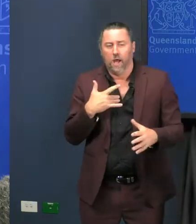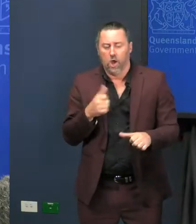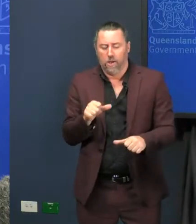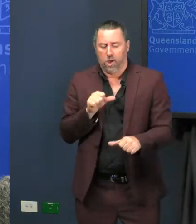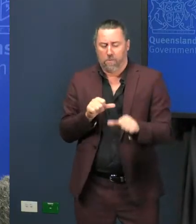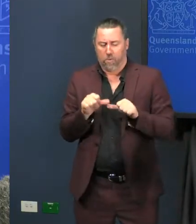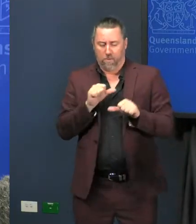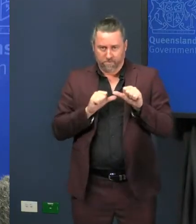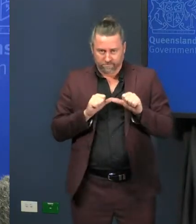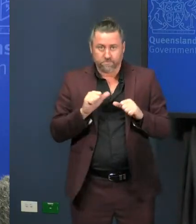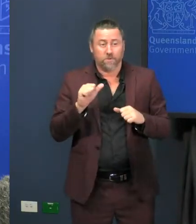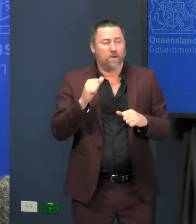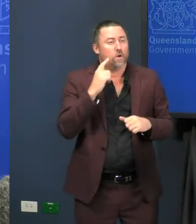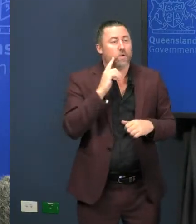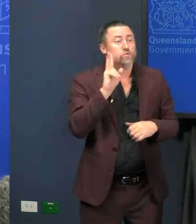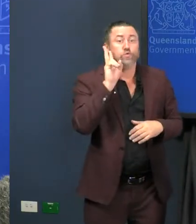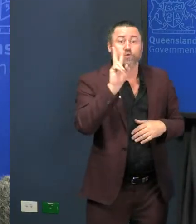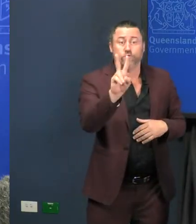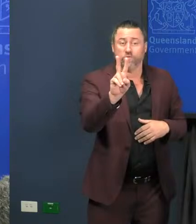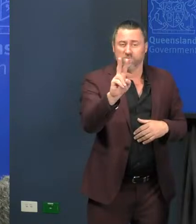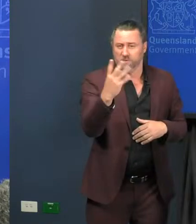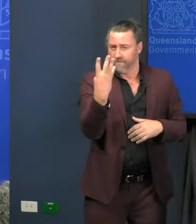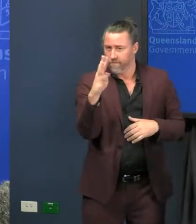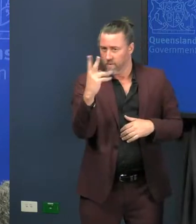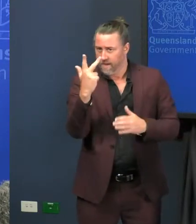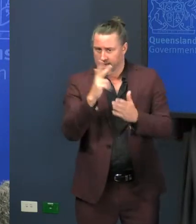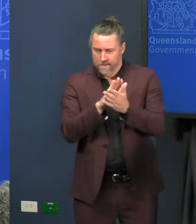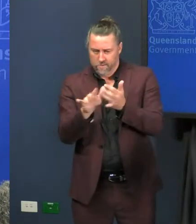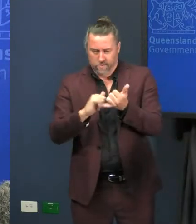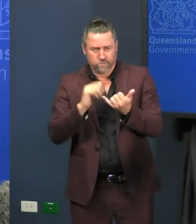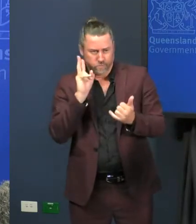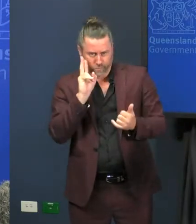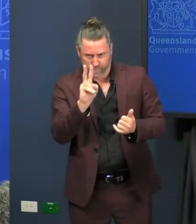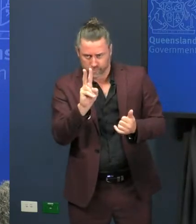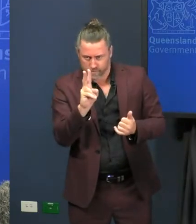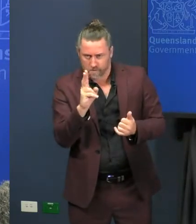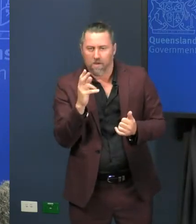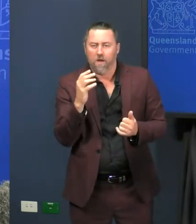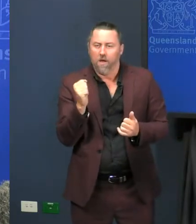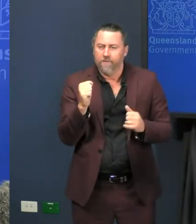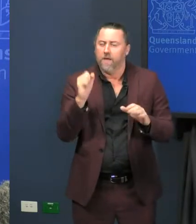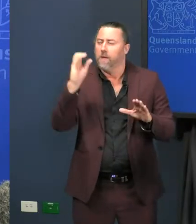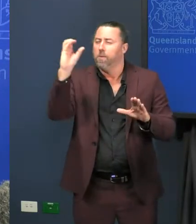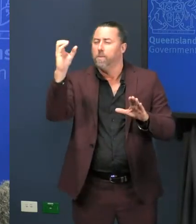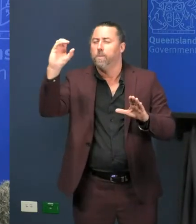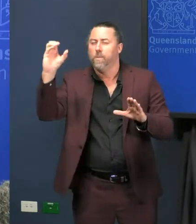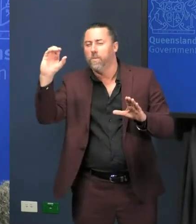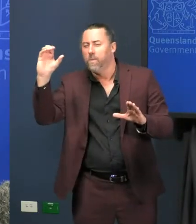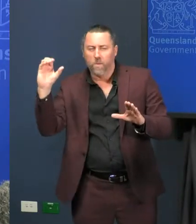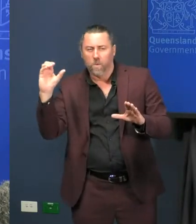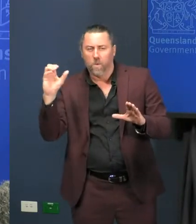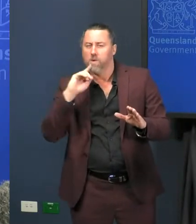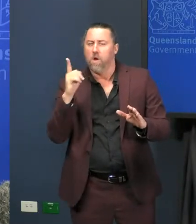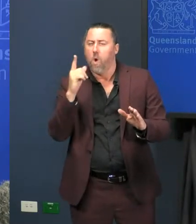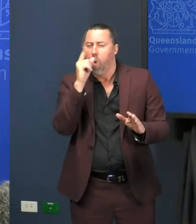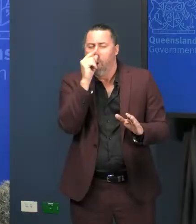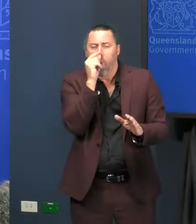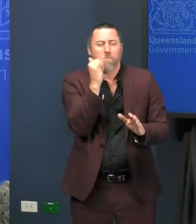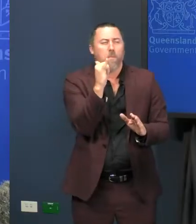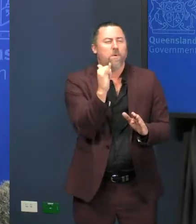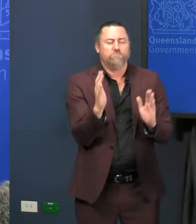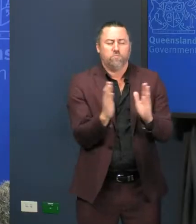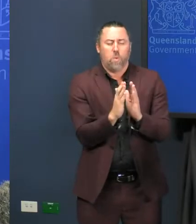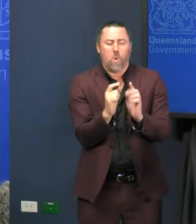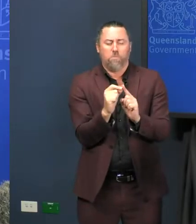back 48 hours ago, and we started to see a small percentage of the modelled outcomes pushing the system west back towards the